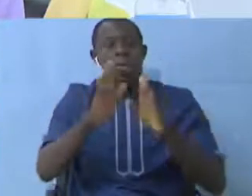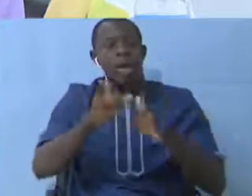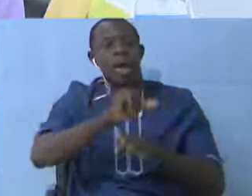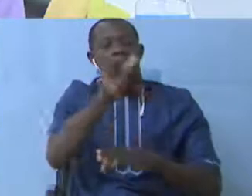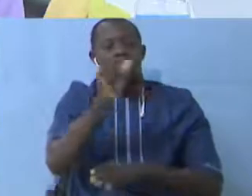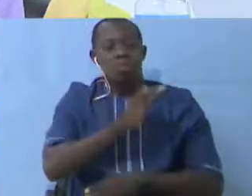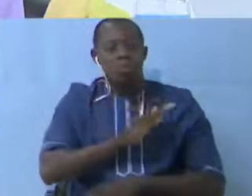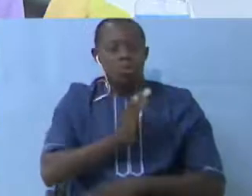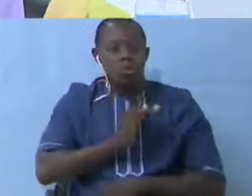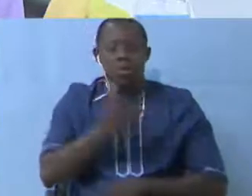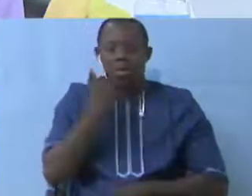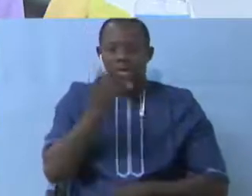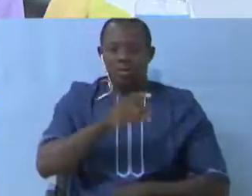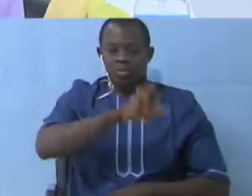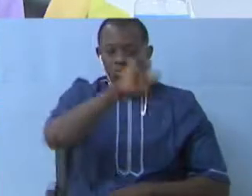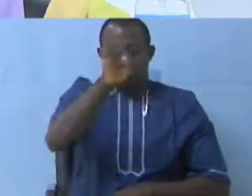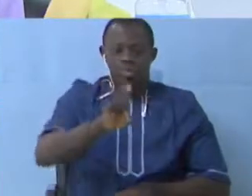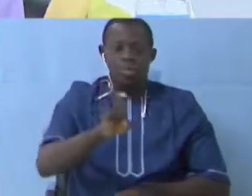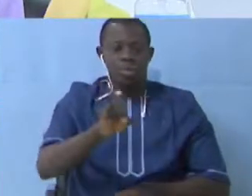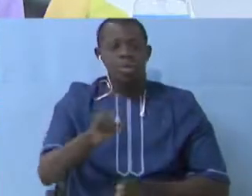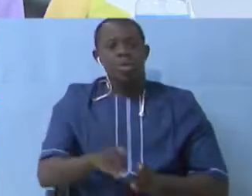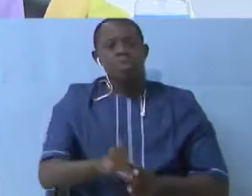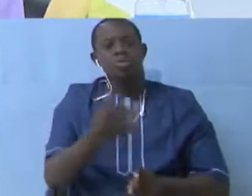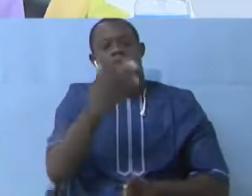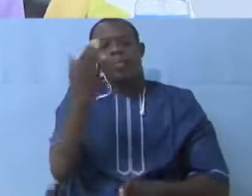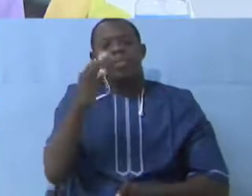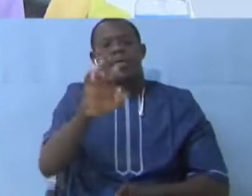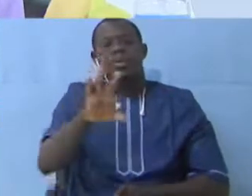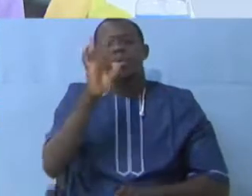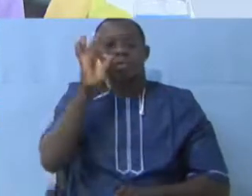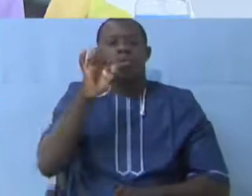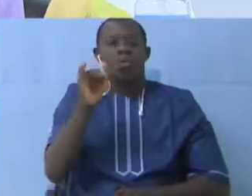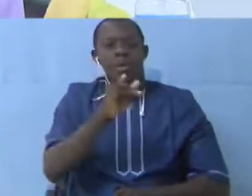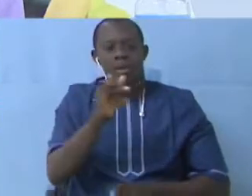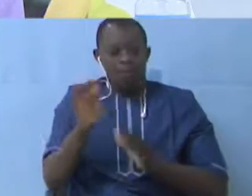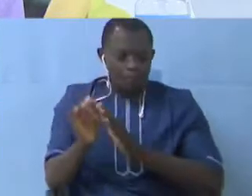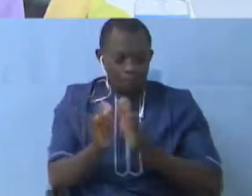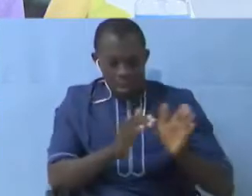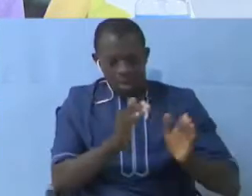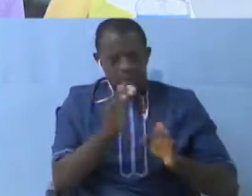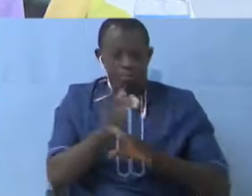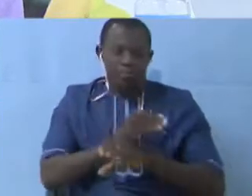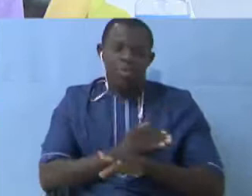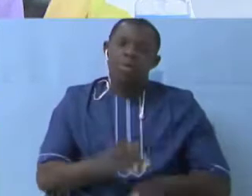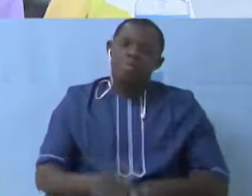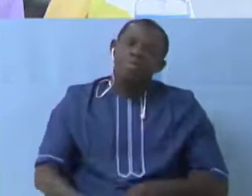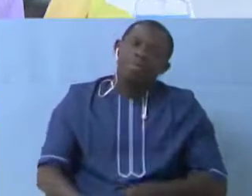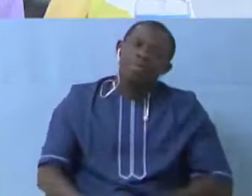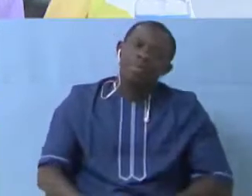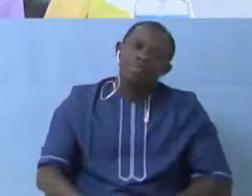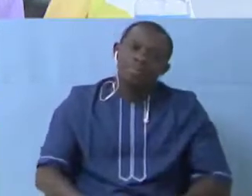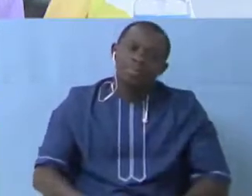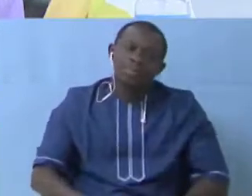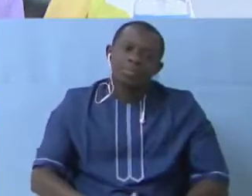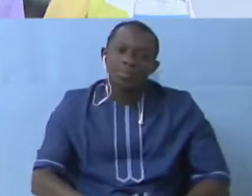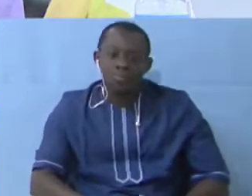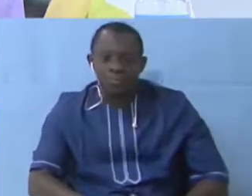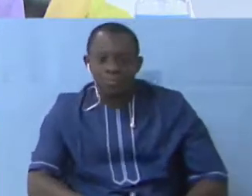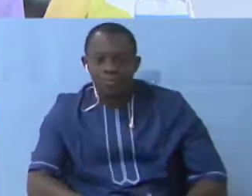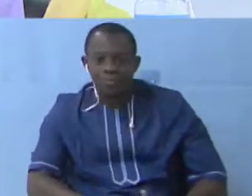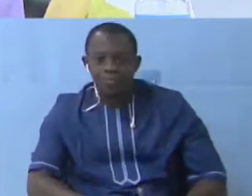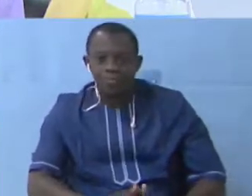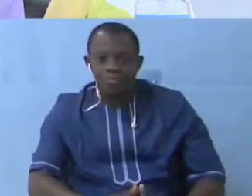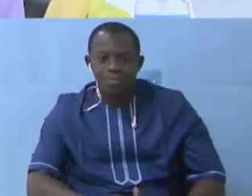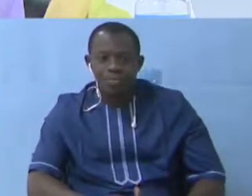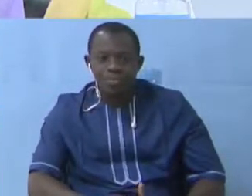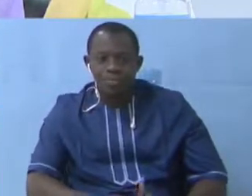questioning really some of the decisions that were planned. te ñu bëri daal di am jaaxle nag ci